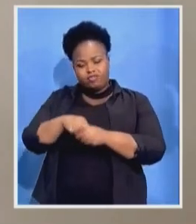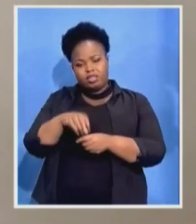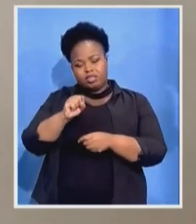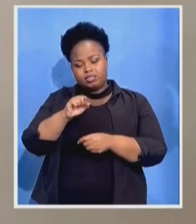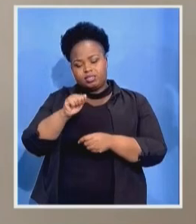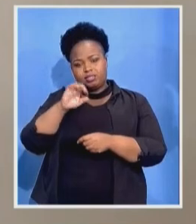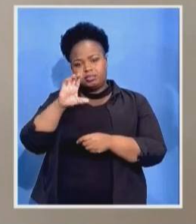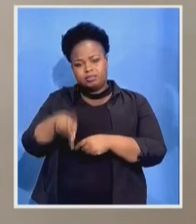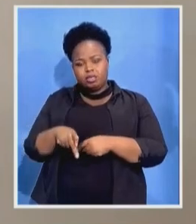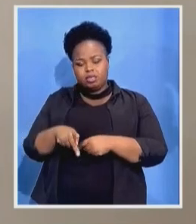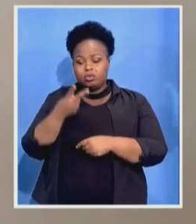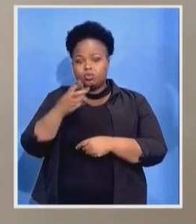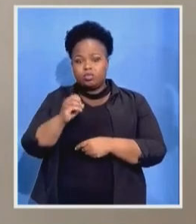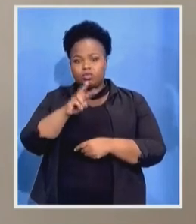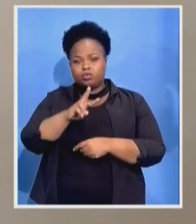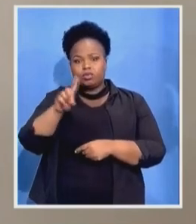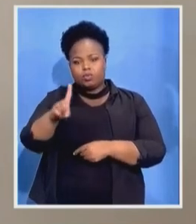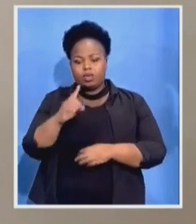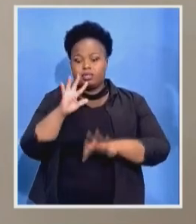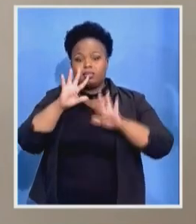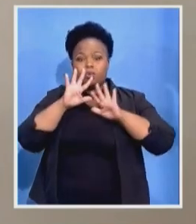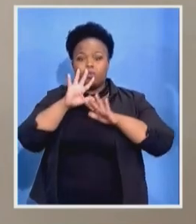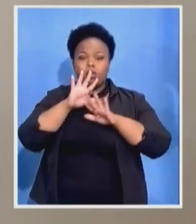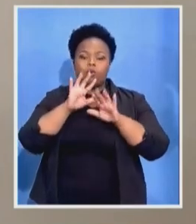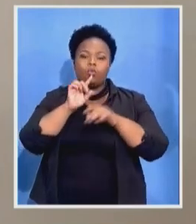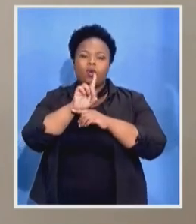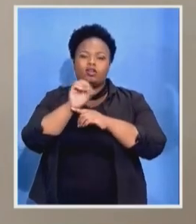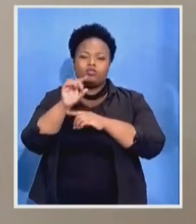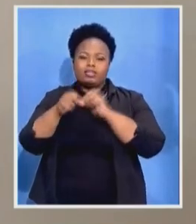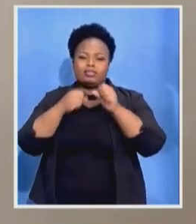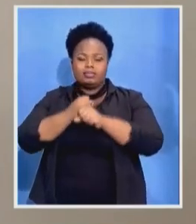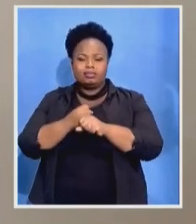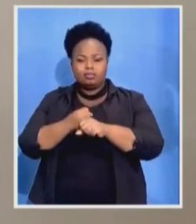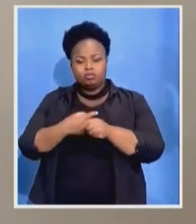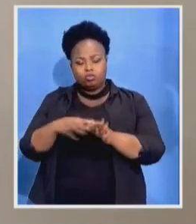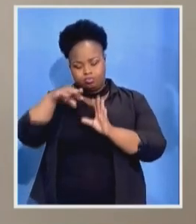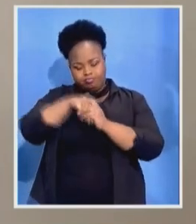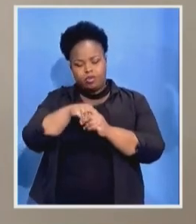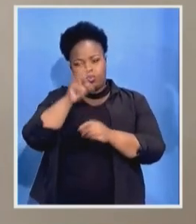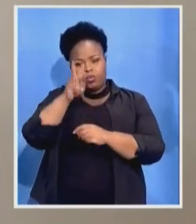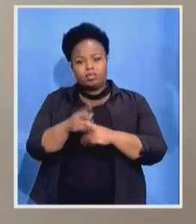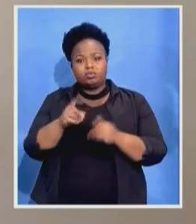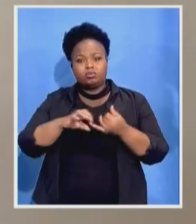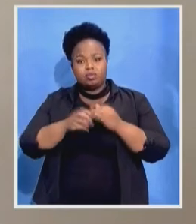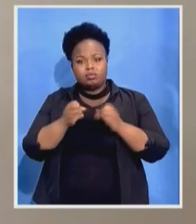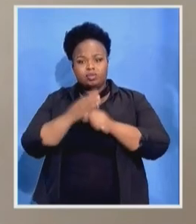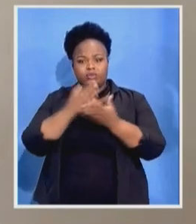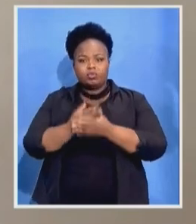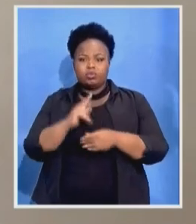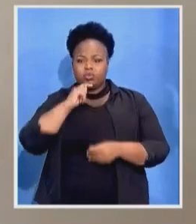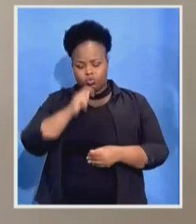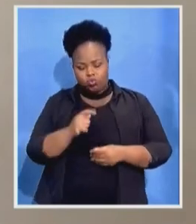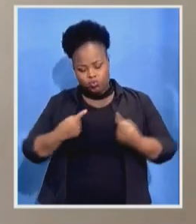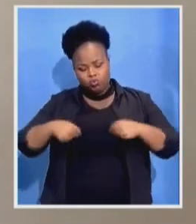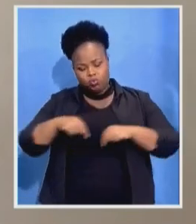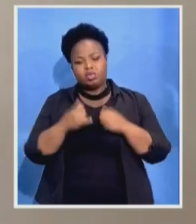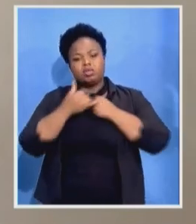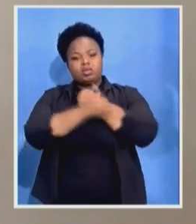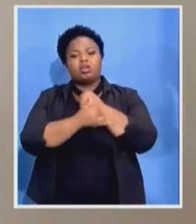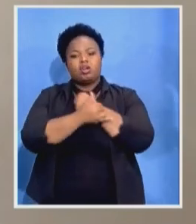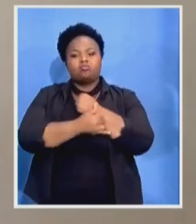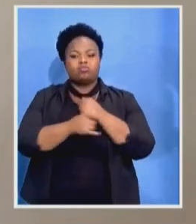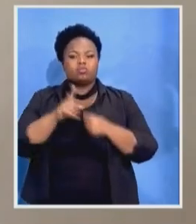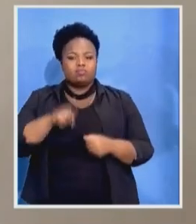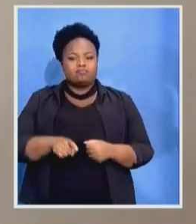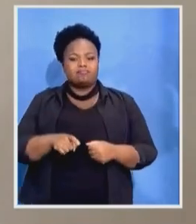year, to ensure that indeed, as a country, we do put people before